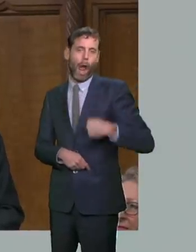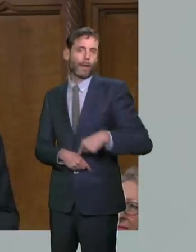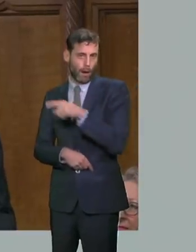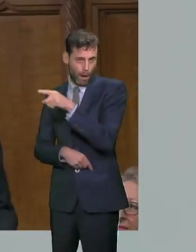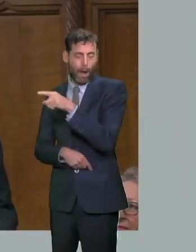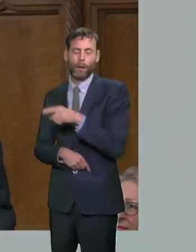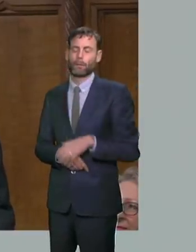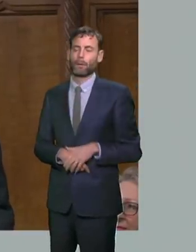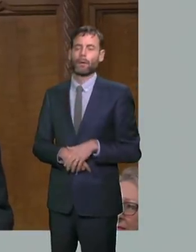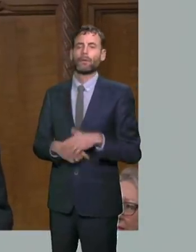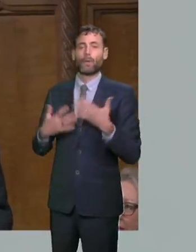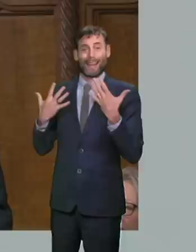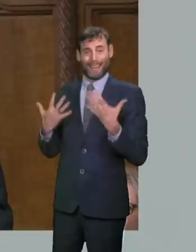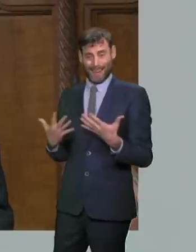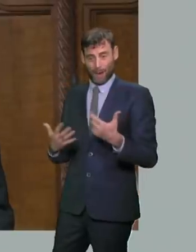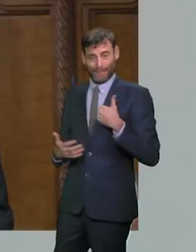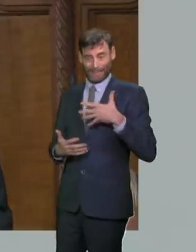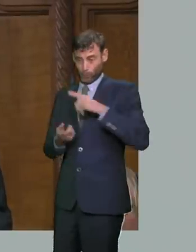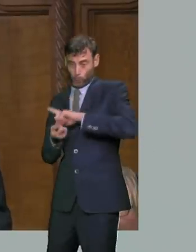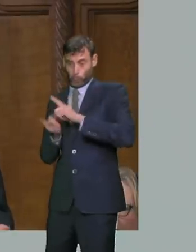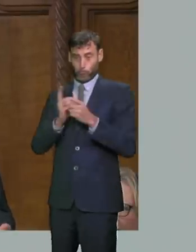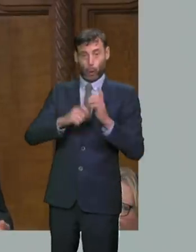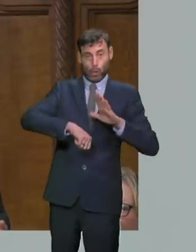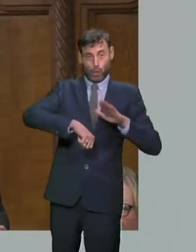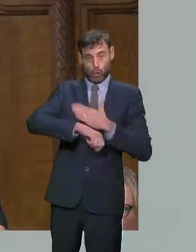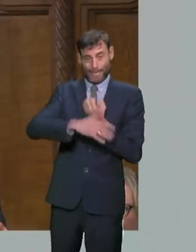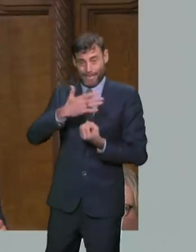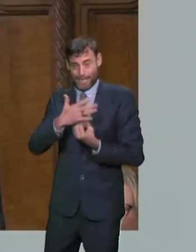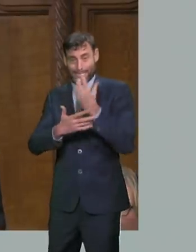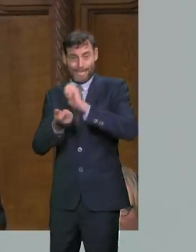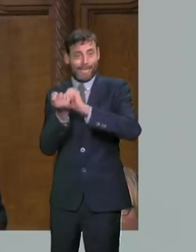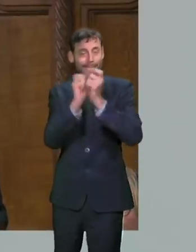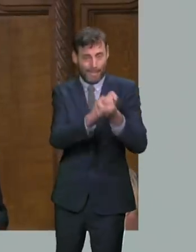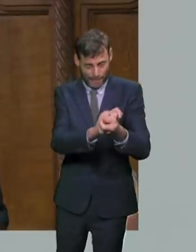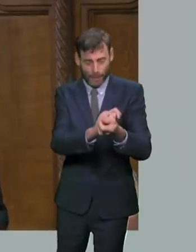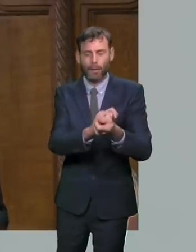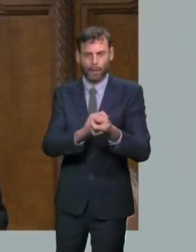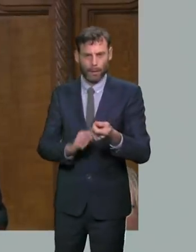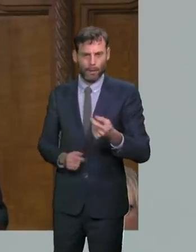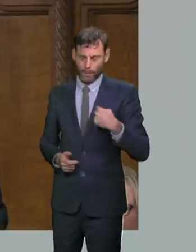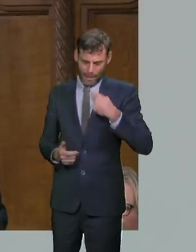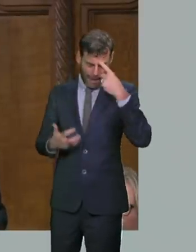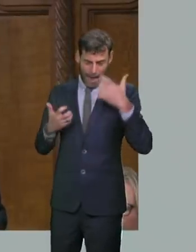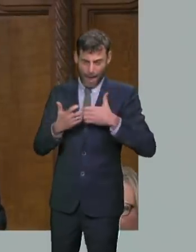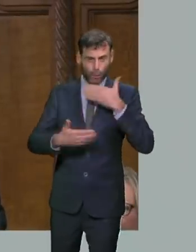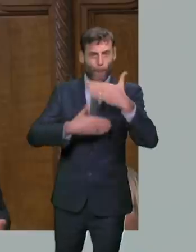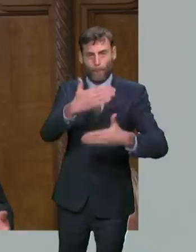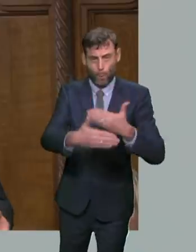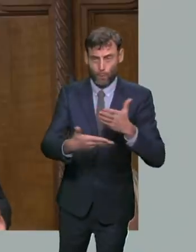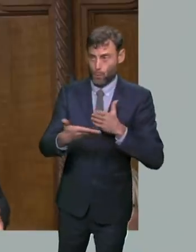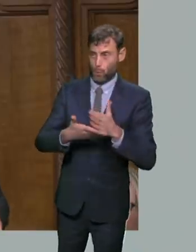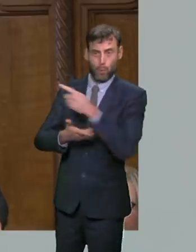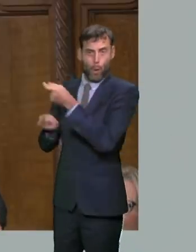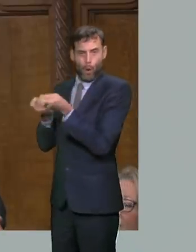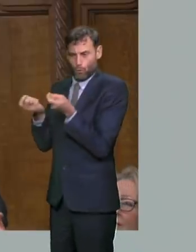that the success of our green industrial revolution hinges on advancing our indigenous Silicon Valley? And free of the